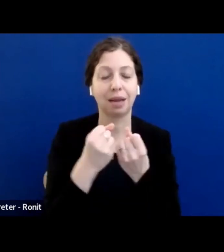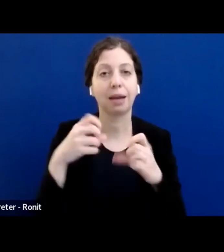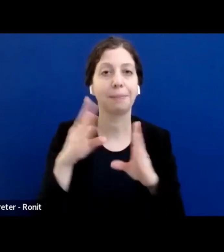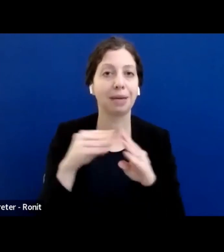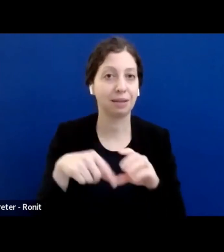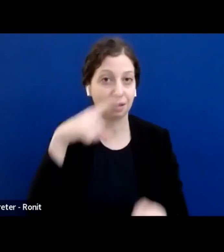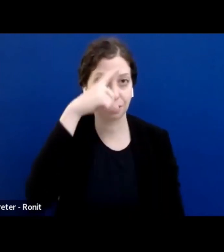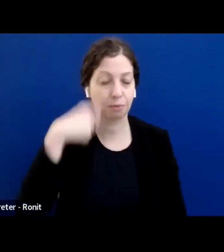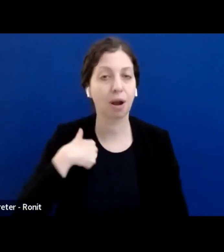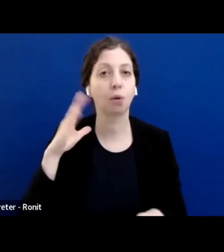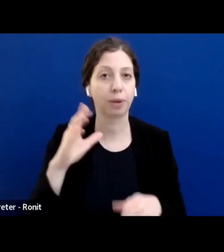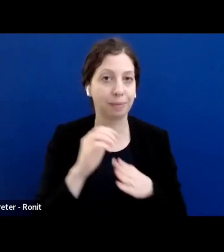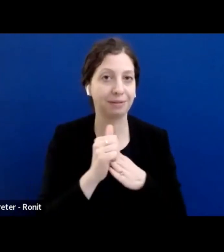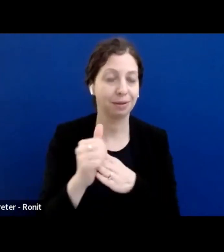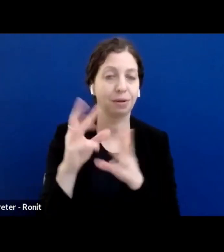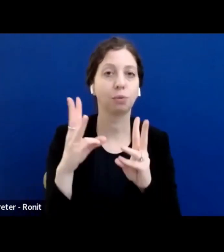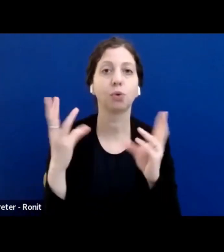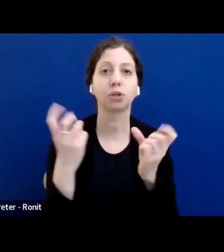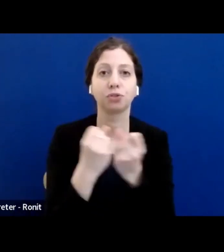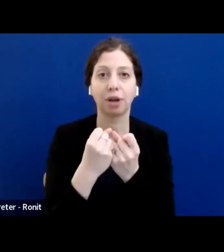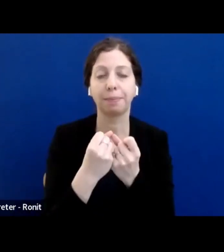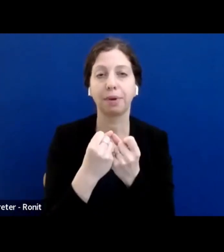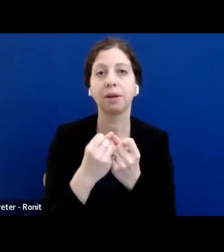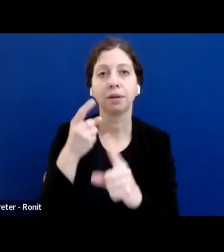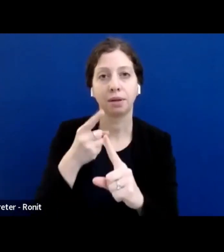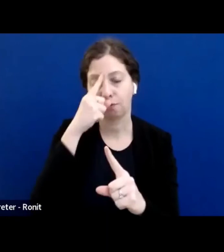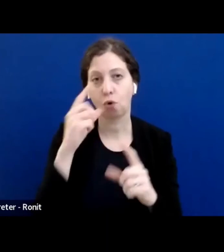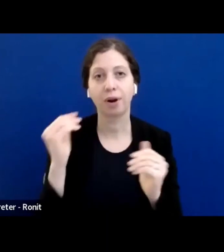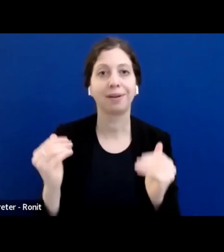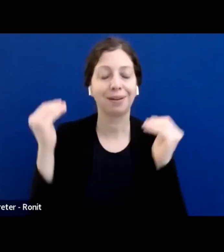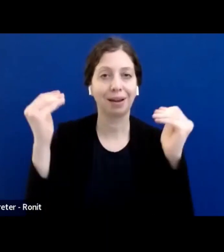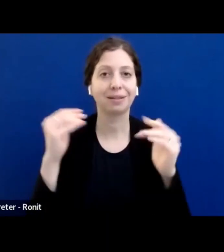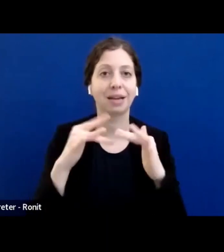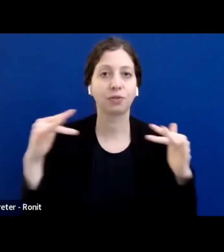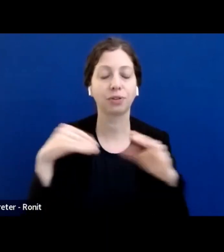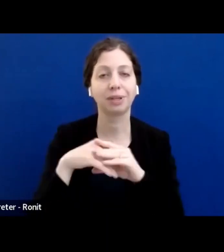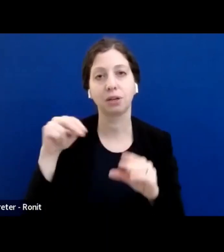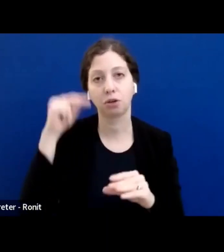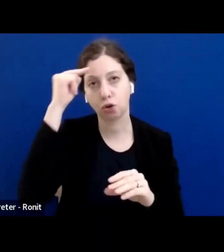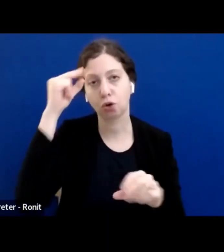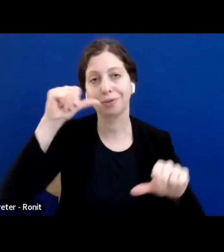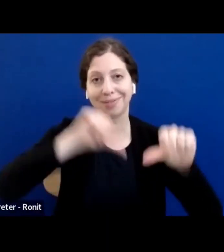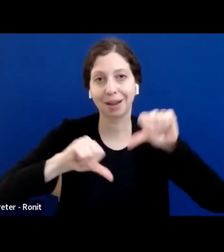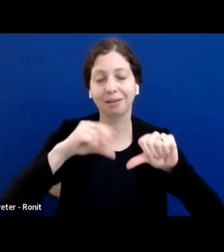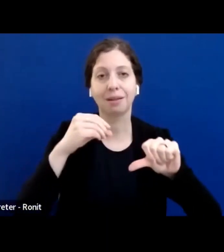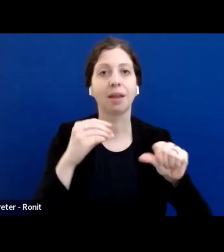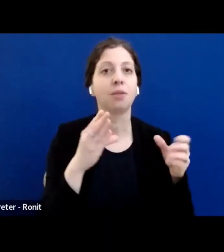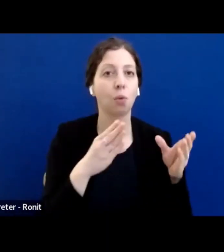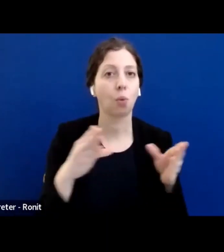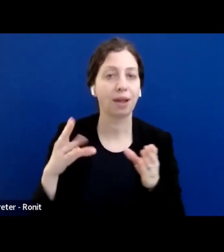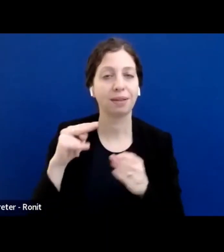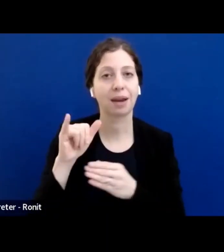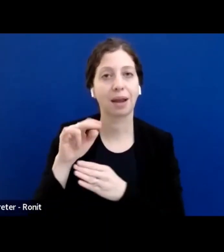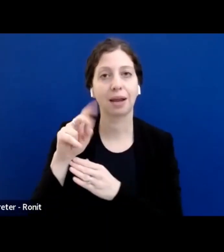be facilitating a workshop geared towards enhancing diversity in neuroscience and the ways that NINDS